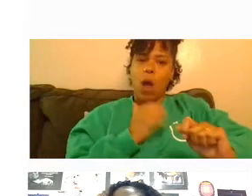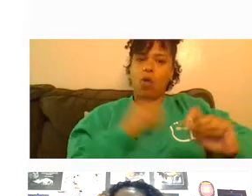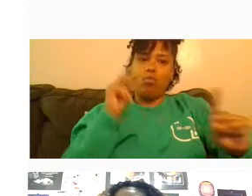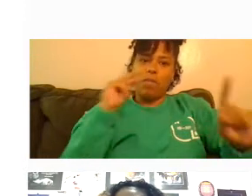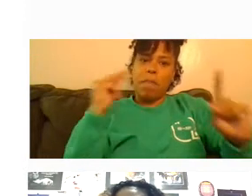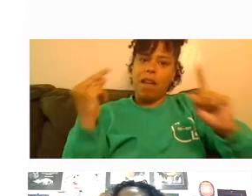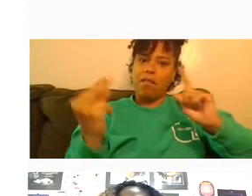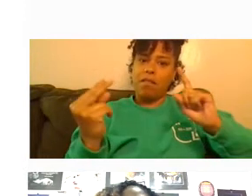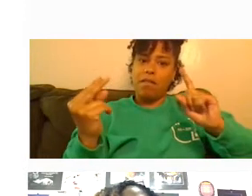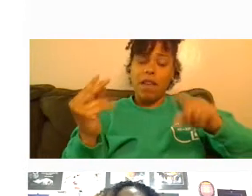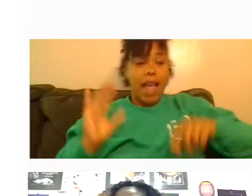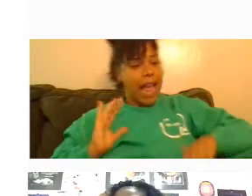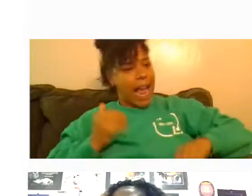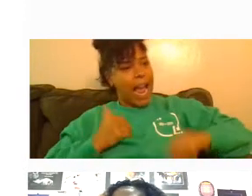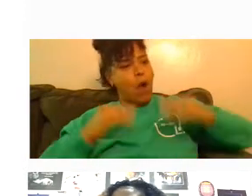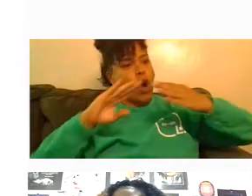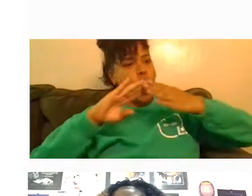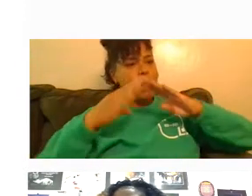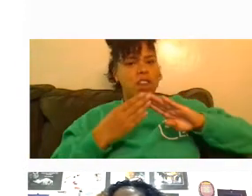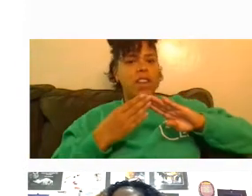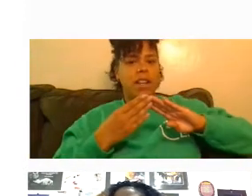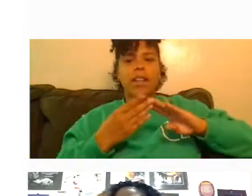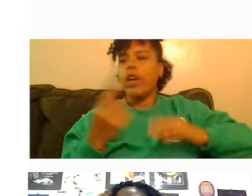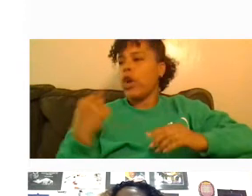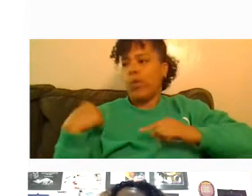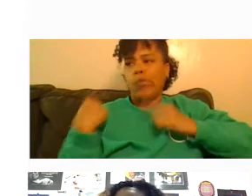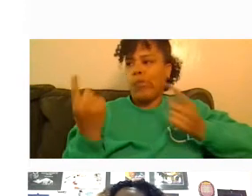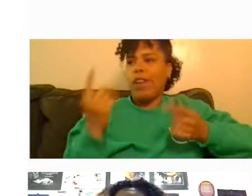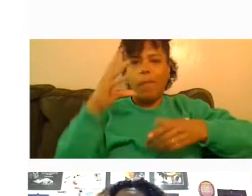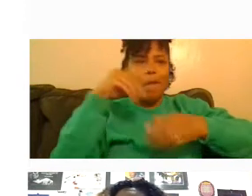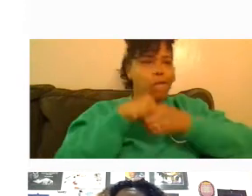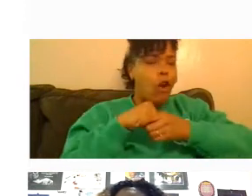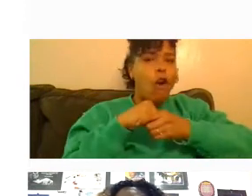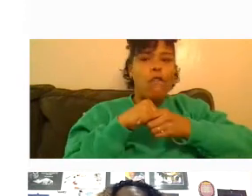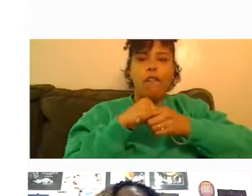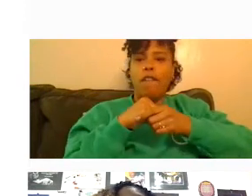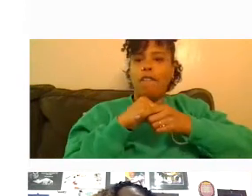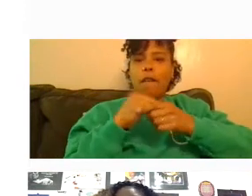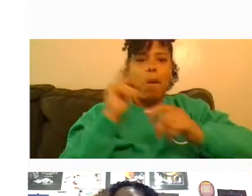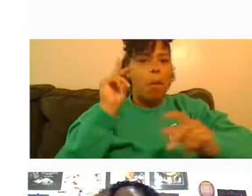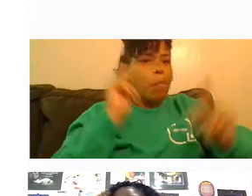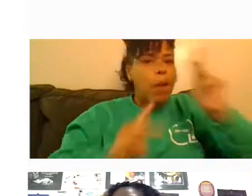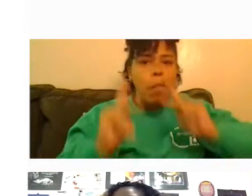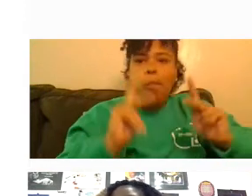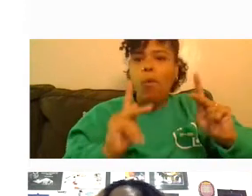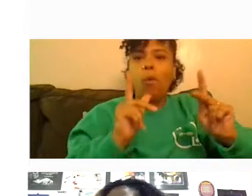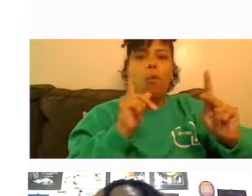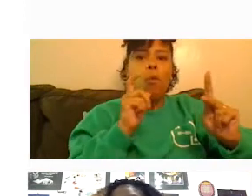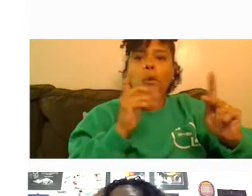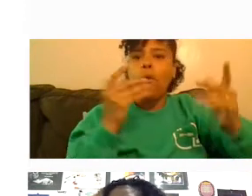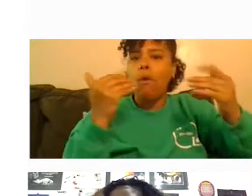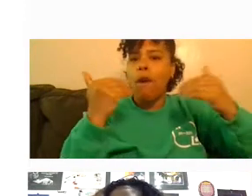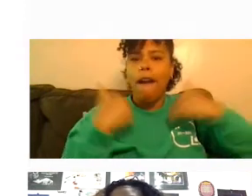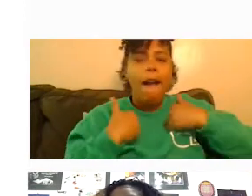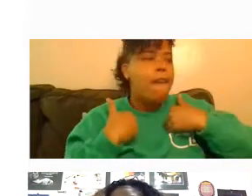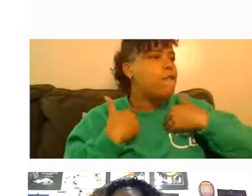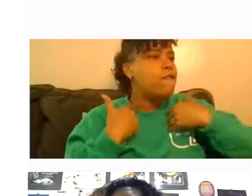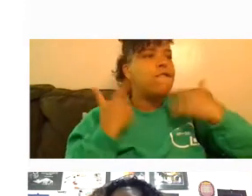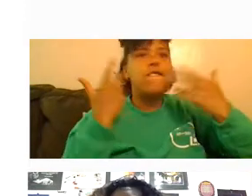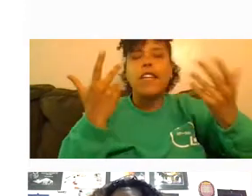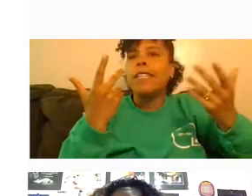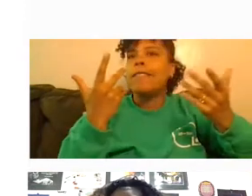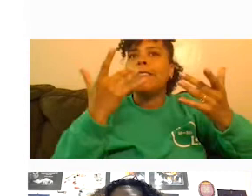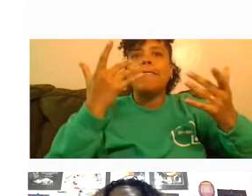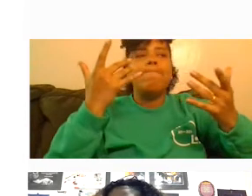our community, listen, we've all been involved with people had to pass a hat. Right now, today, we're getting too many GoFundMe